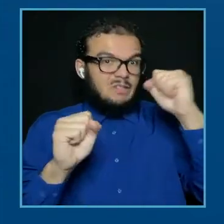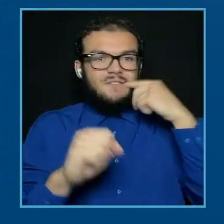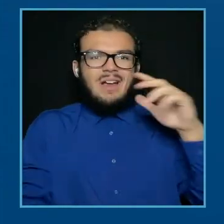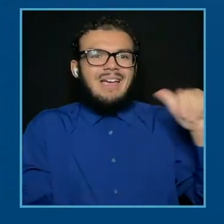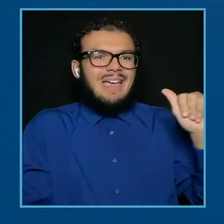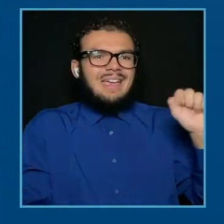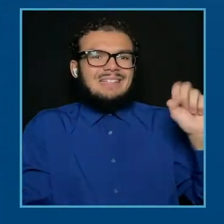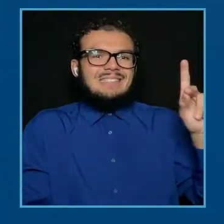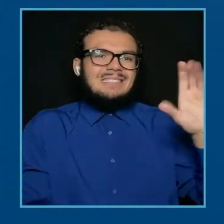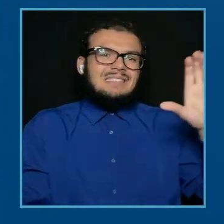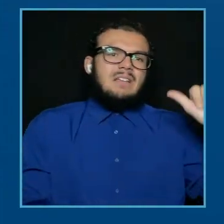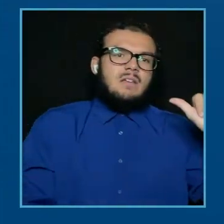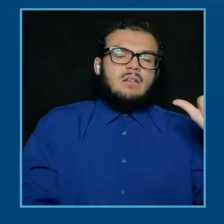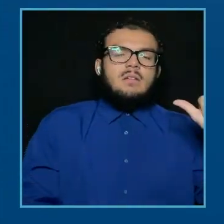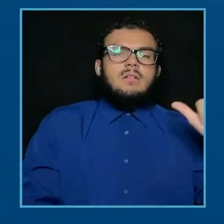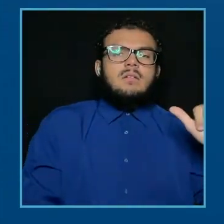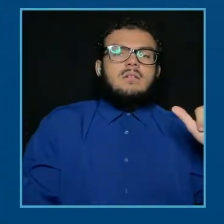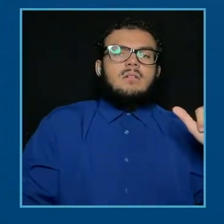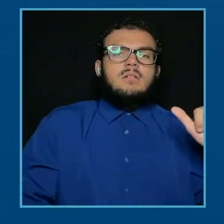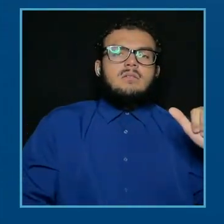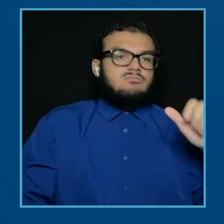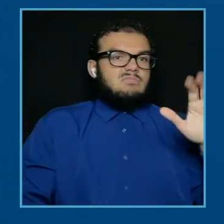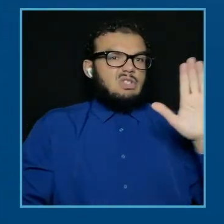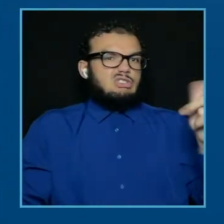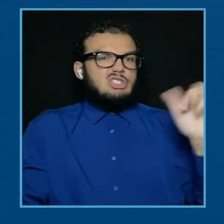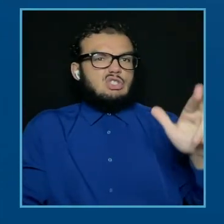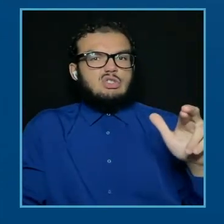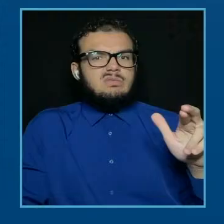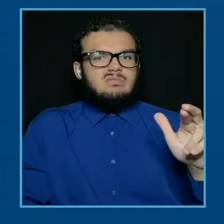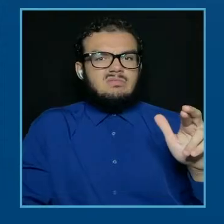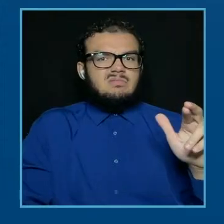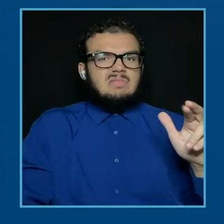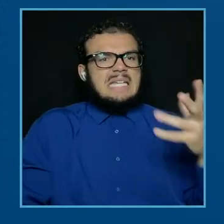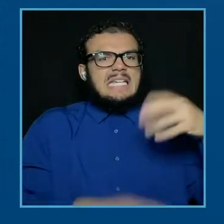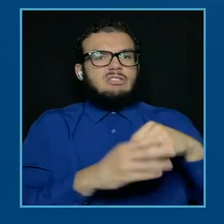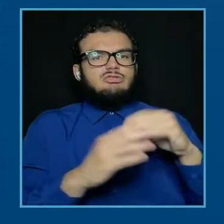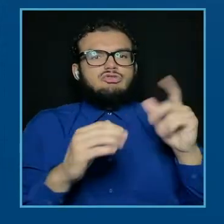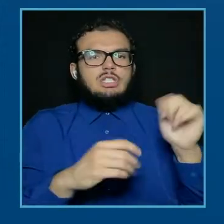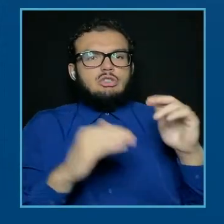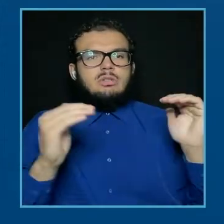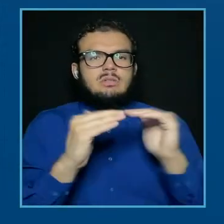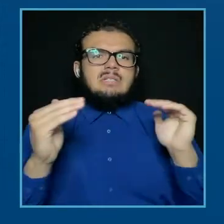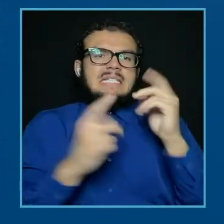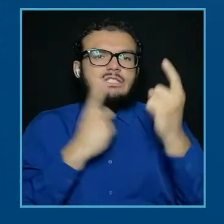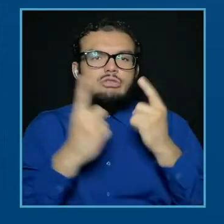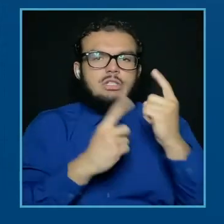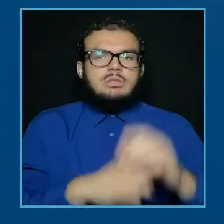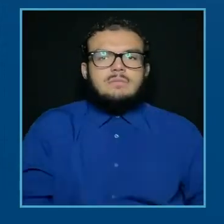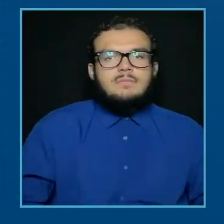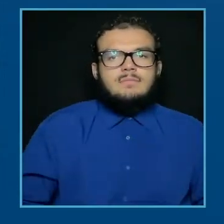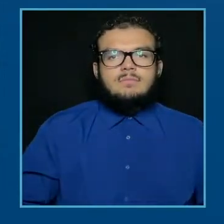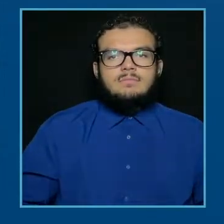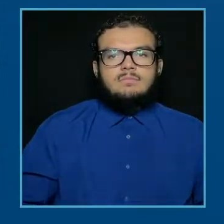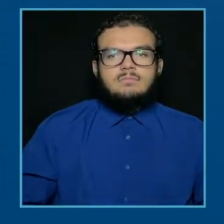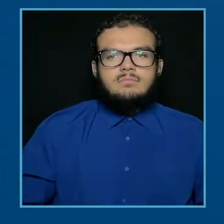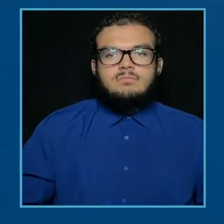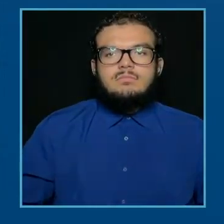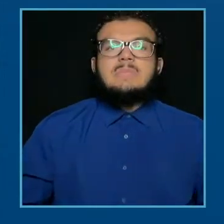ASDCA gender in gender parity considerations. Okay, It's I just, think that's